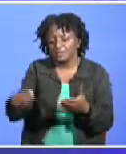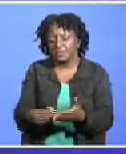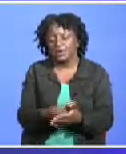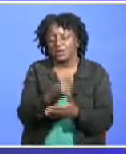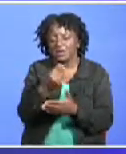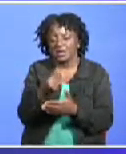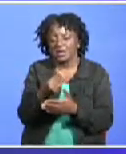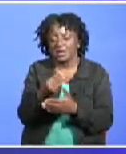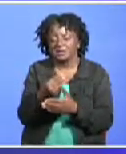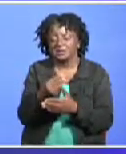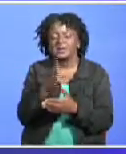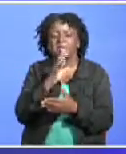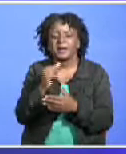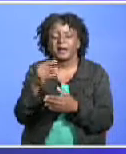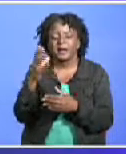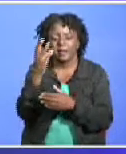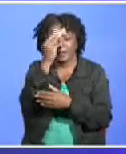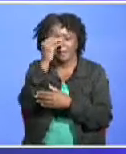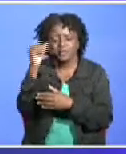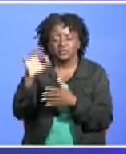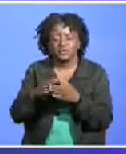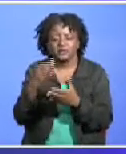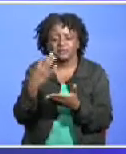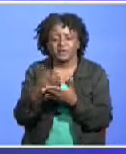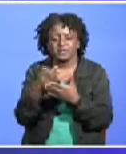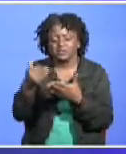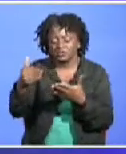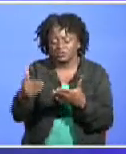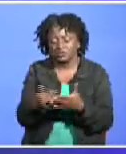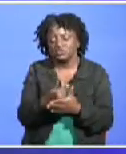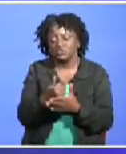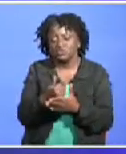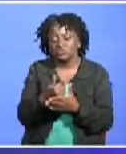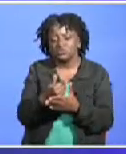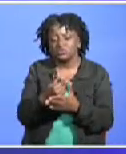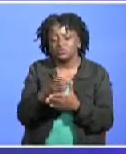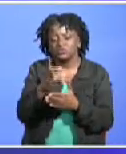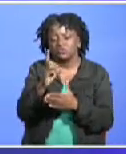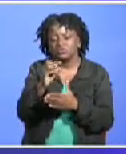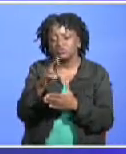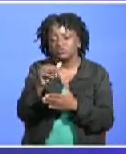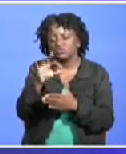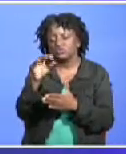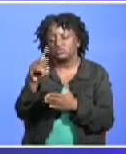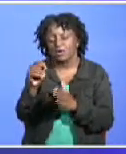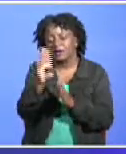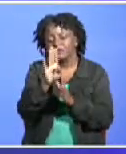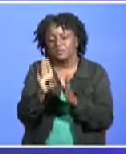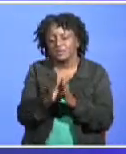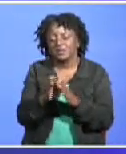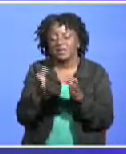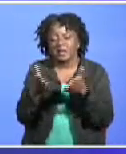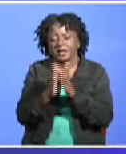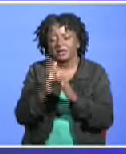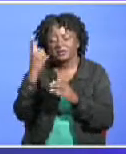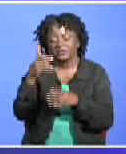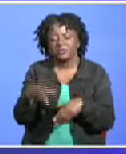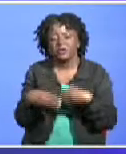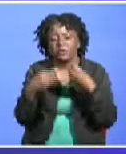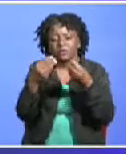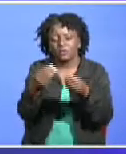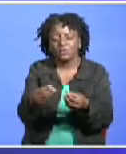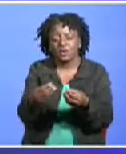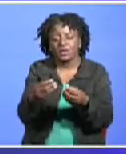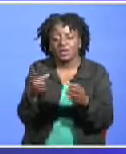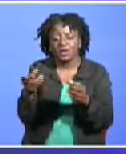by the Ministry of Finance. The new draft bill calls for the regular publication of contracts awarded to vendors, including public disclosures